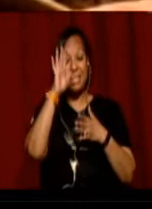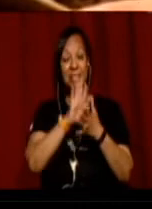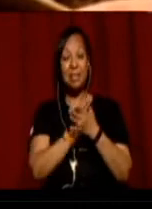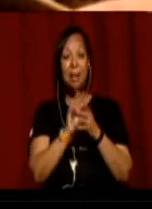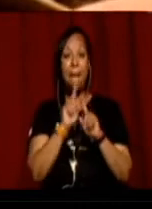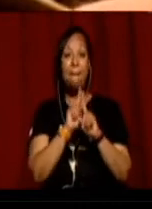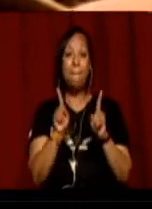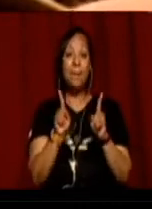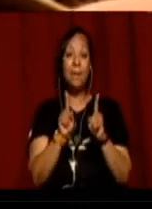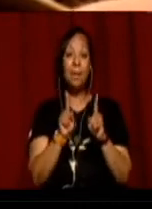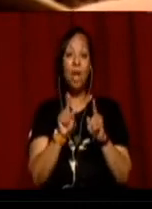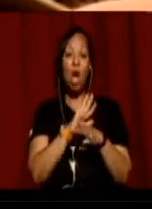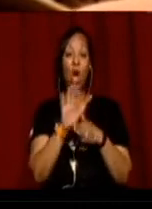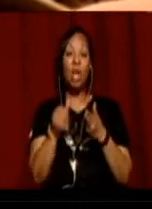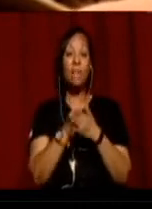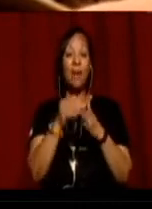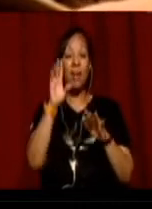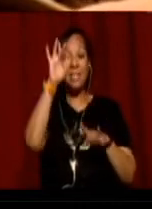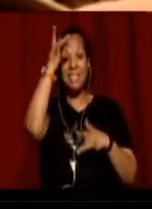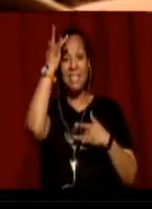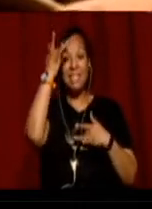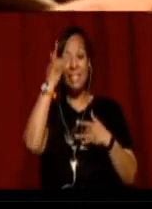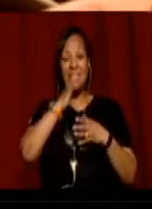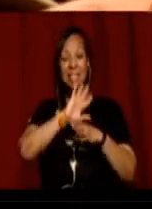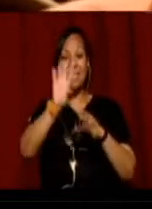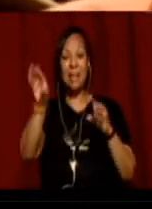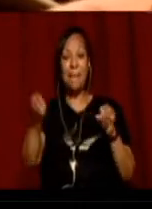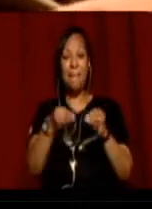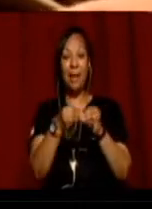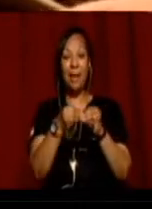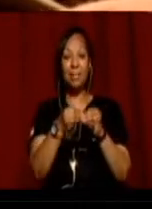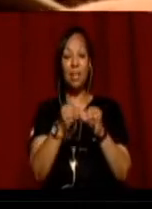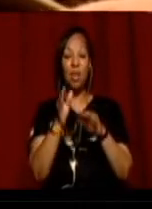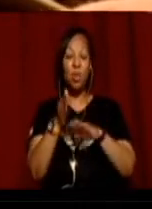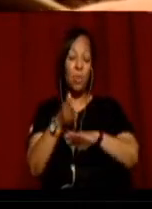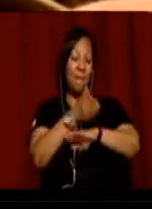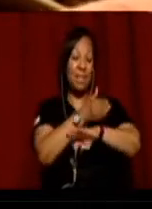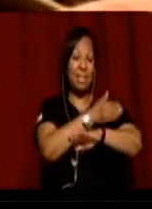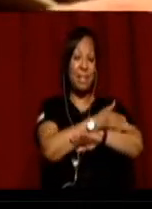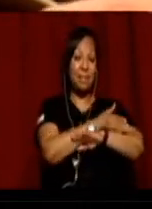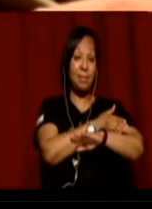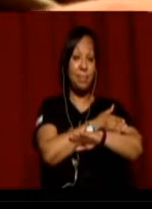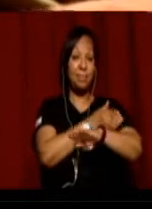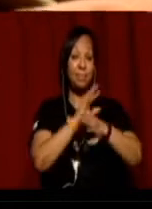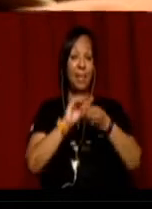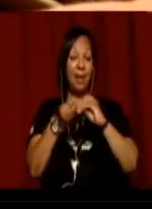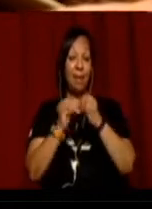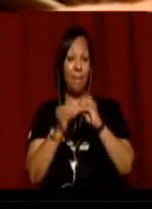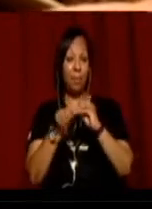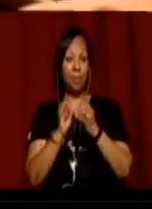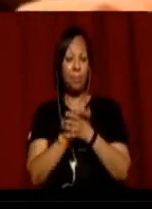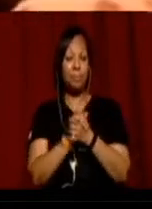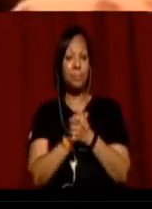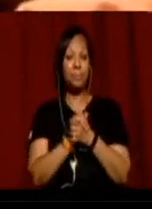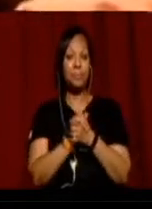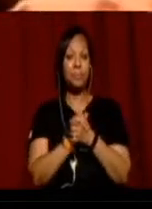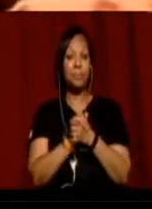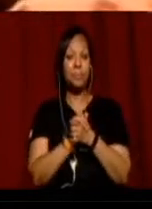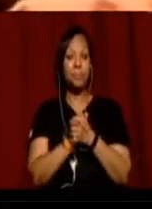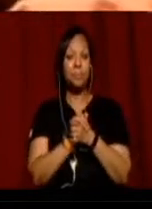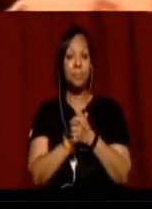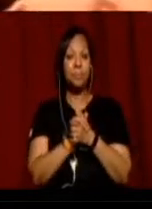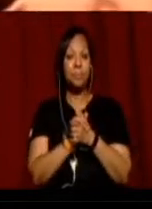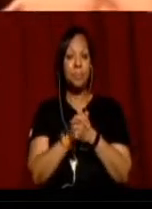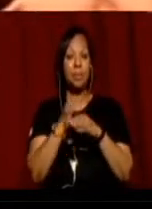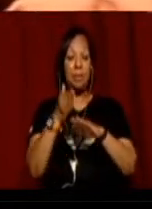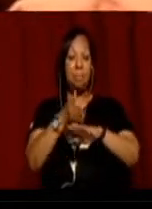we see in all of our diseases combined in a year's time. We have exceeded that by a